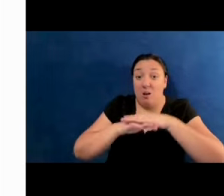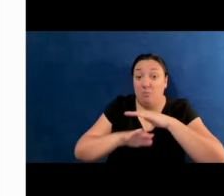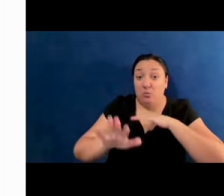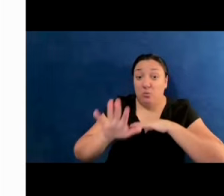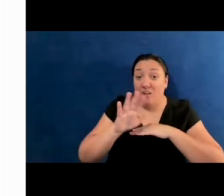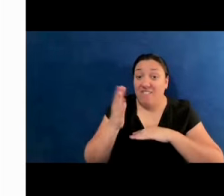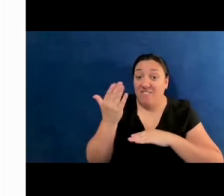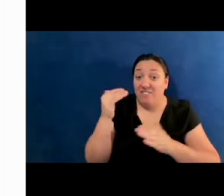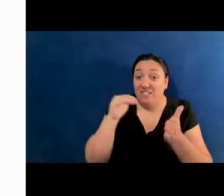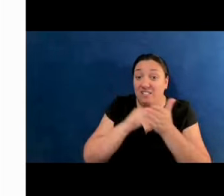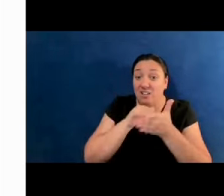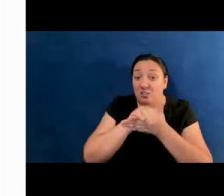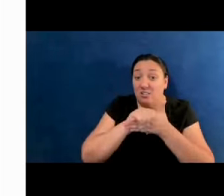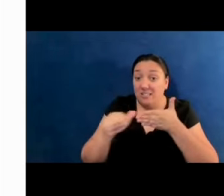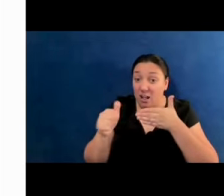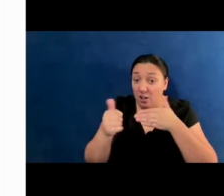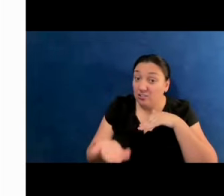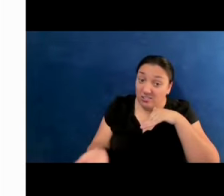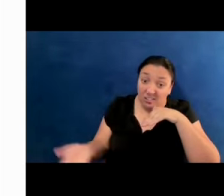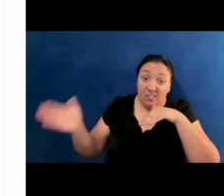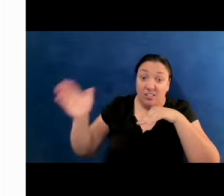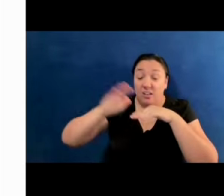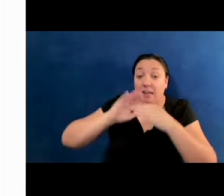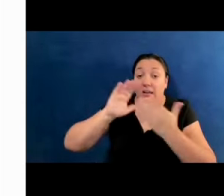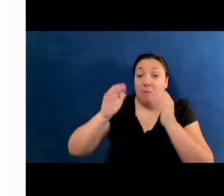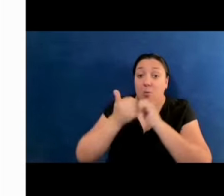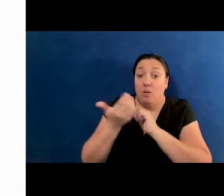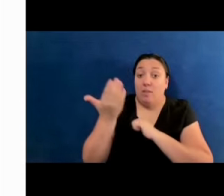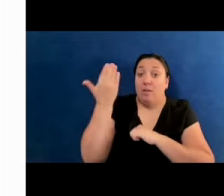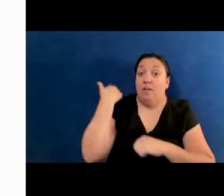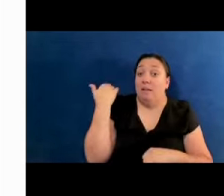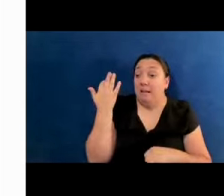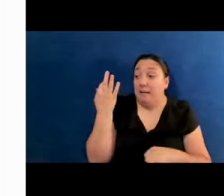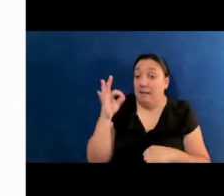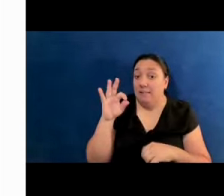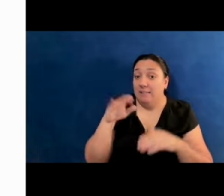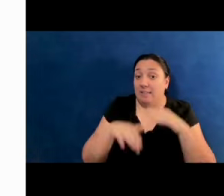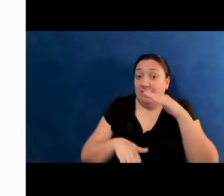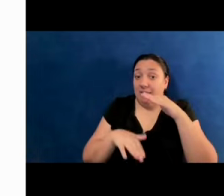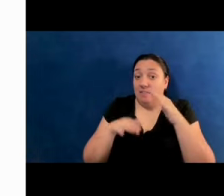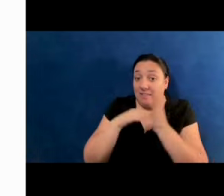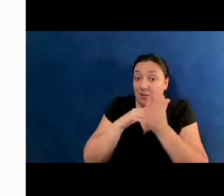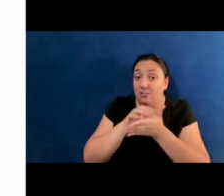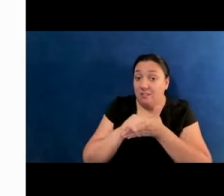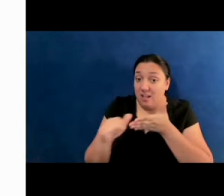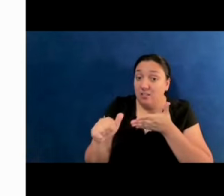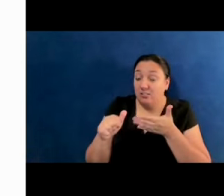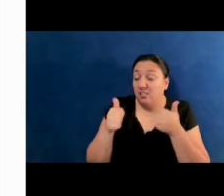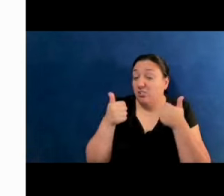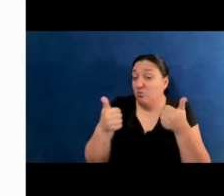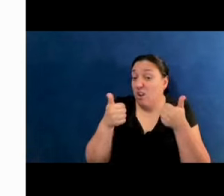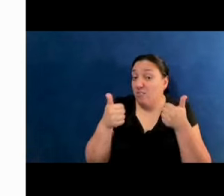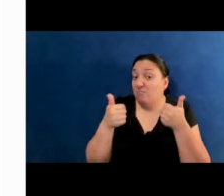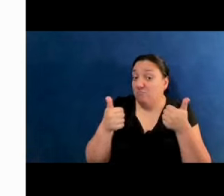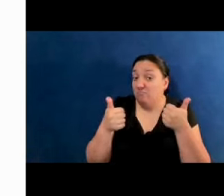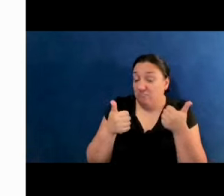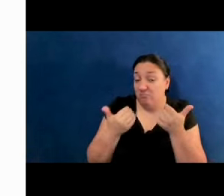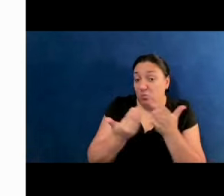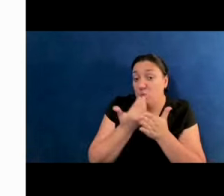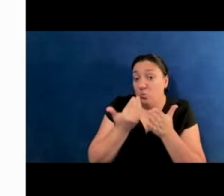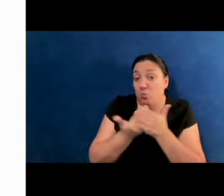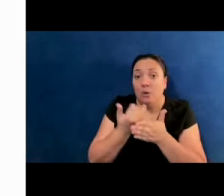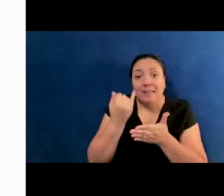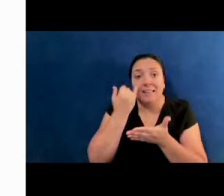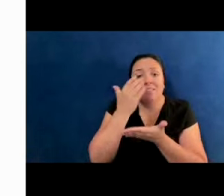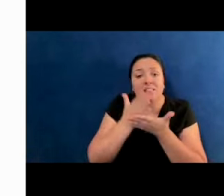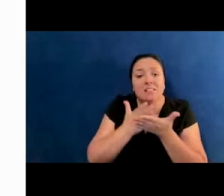about $15,000 more than the $19,000 limit. So it's a great provision if you are working and you're wanting to put